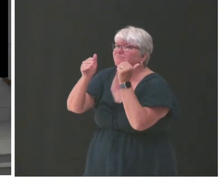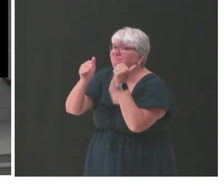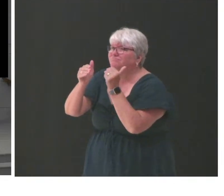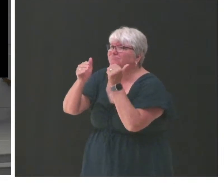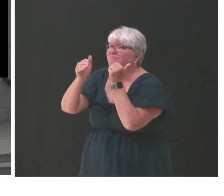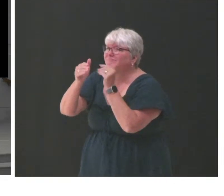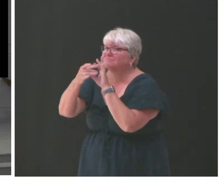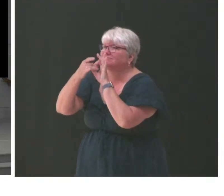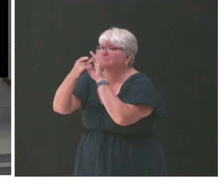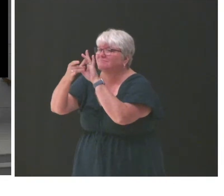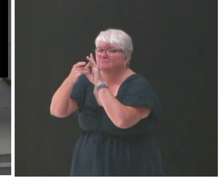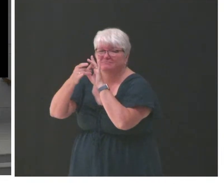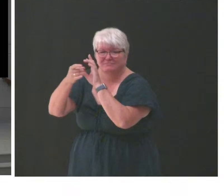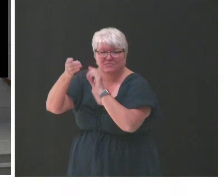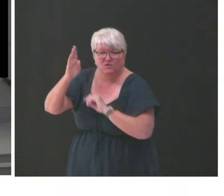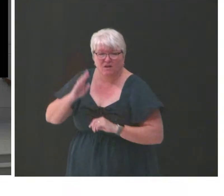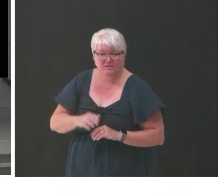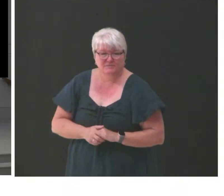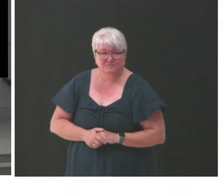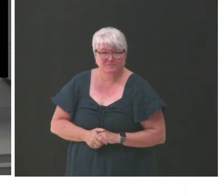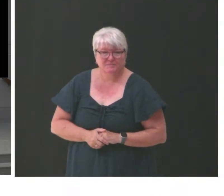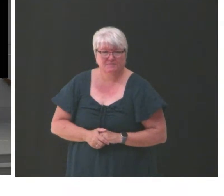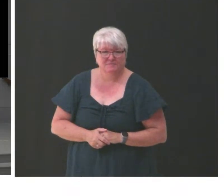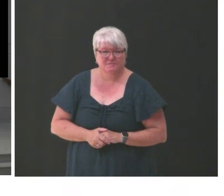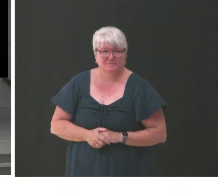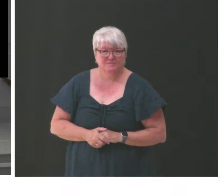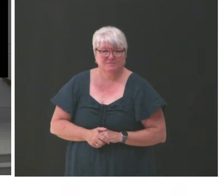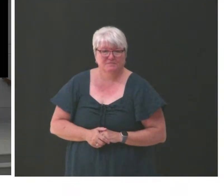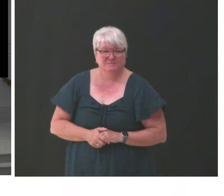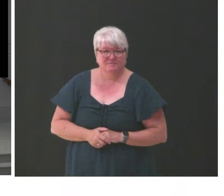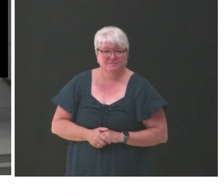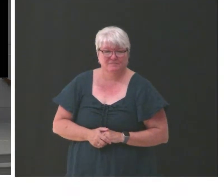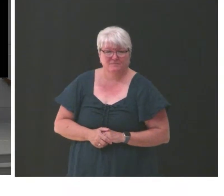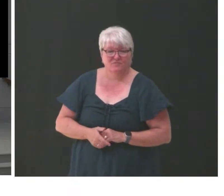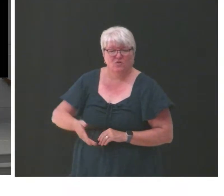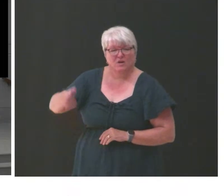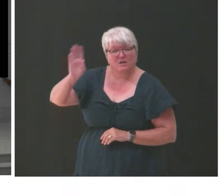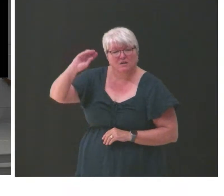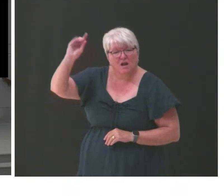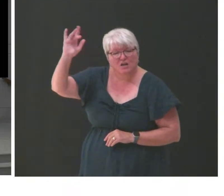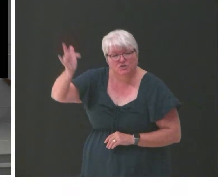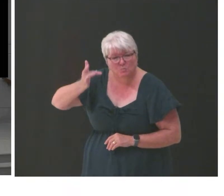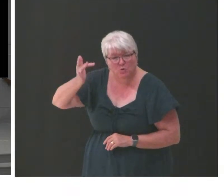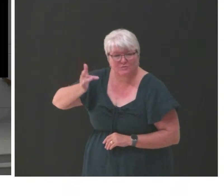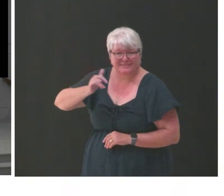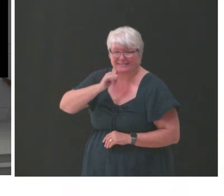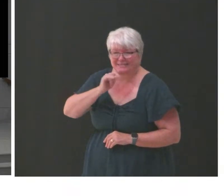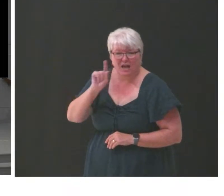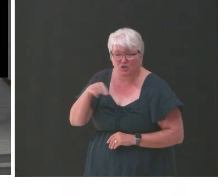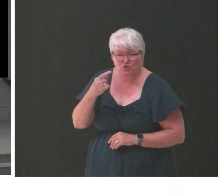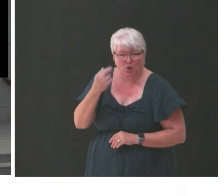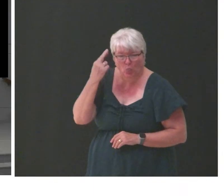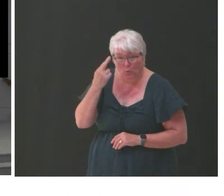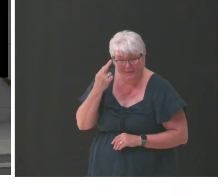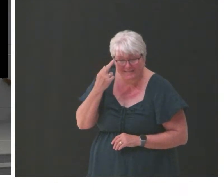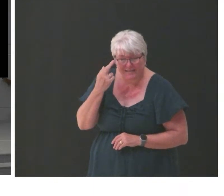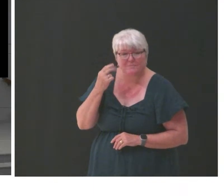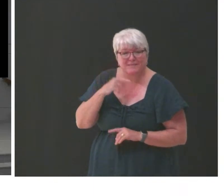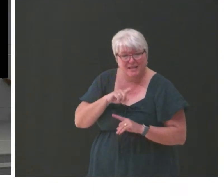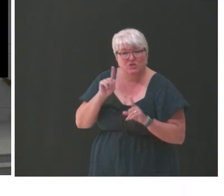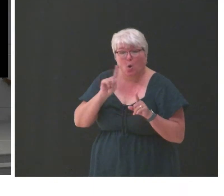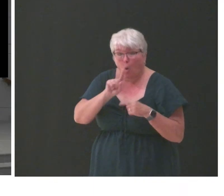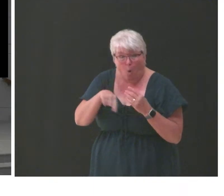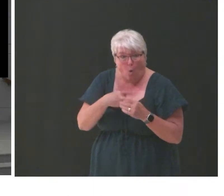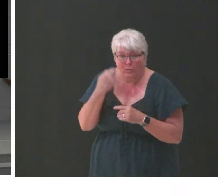and closer to God. In view of God's mercy, it's not just the reason that you should, it's the only